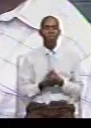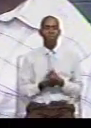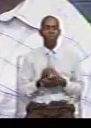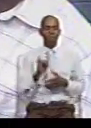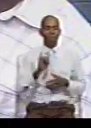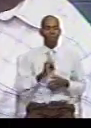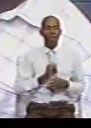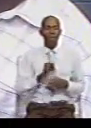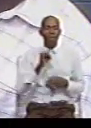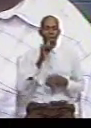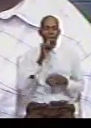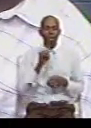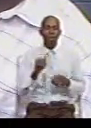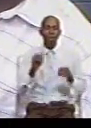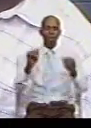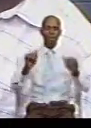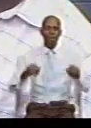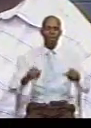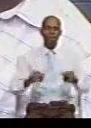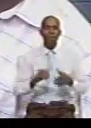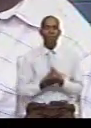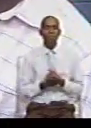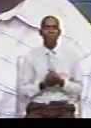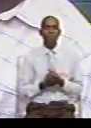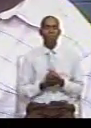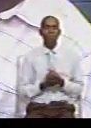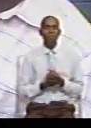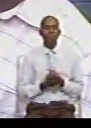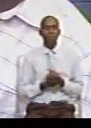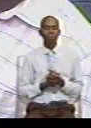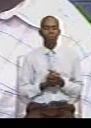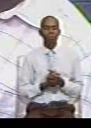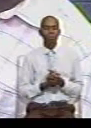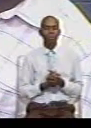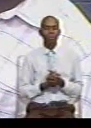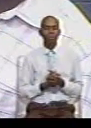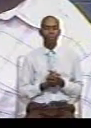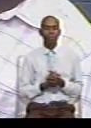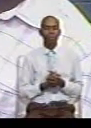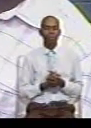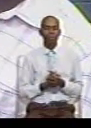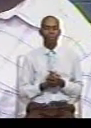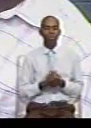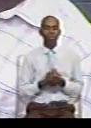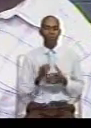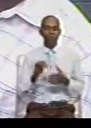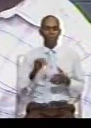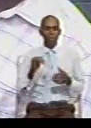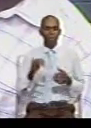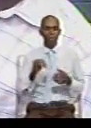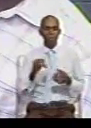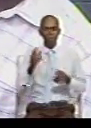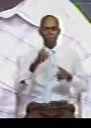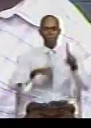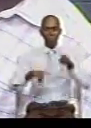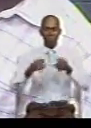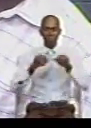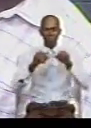I am able to quench, see now, to